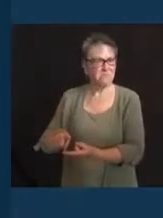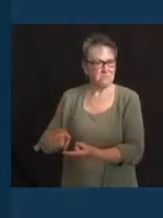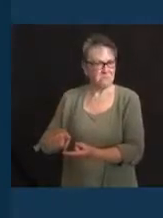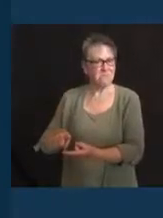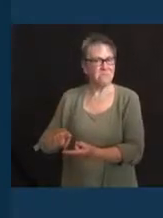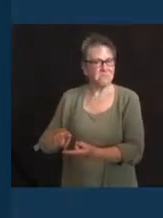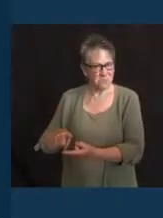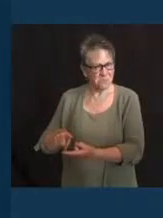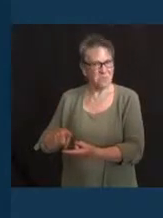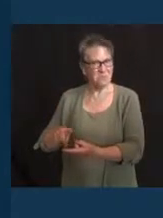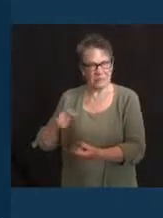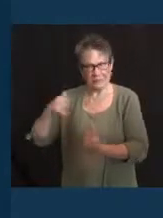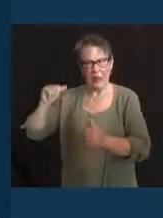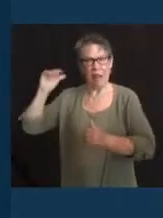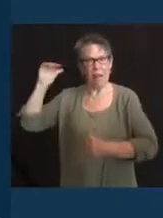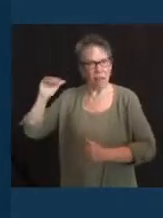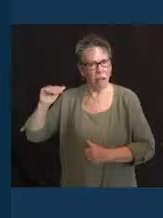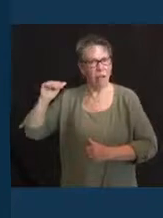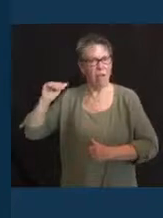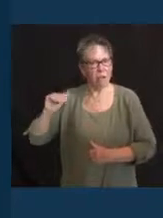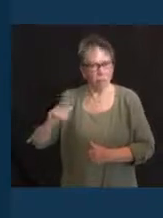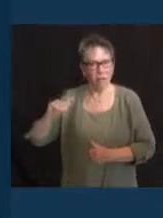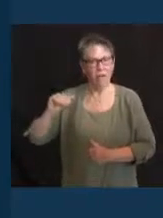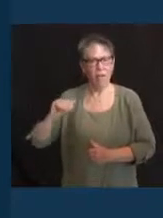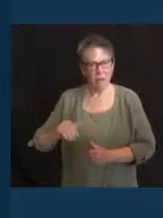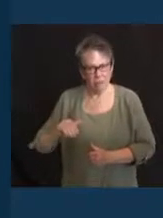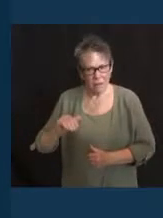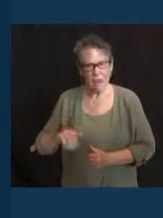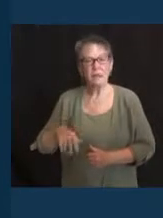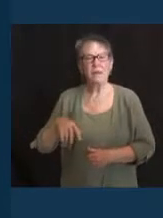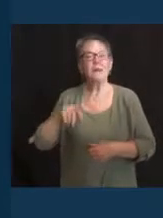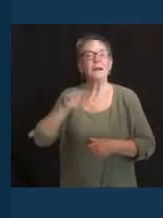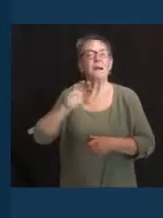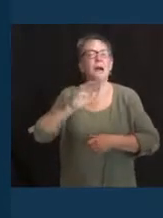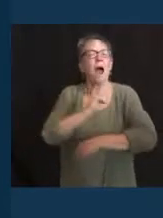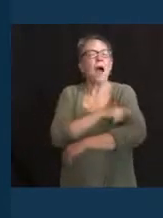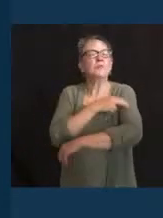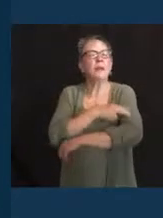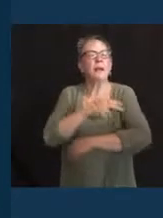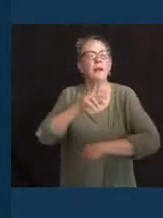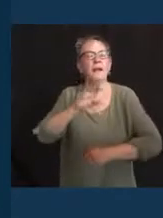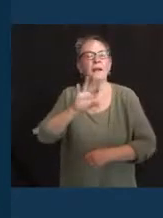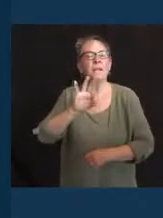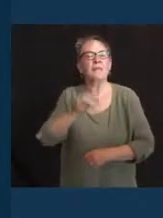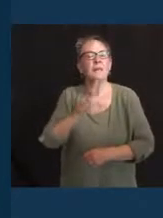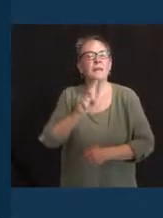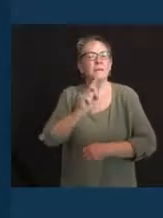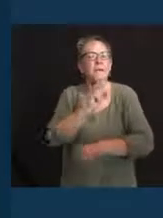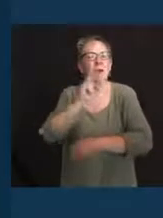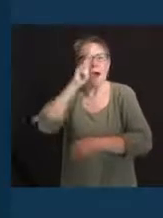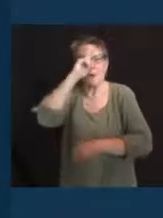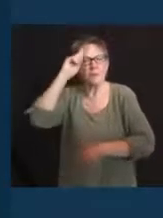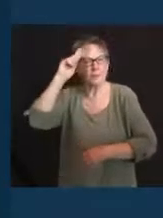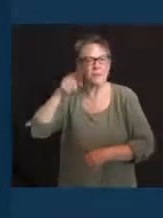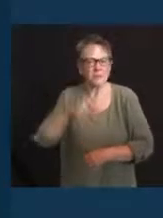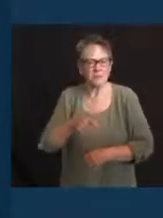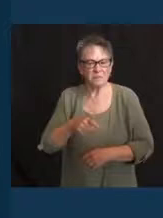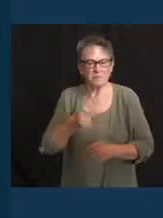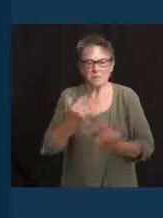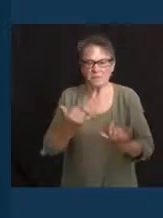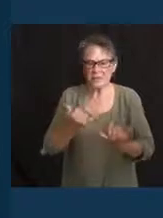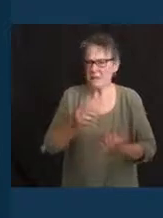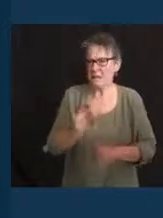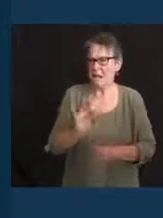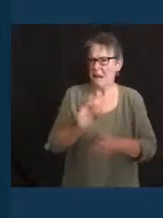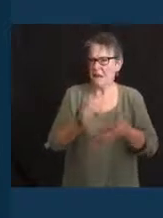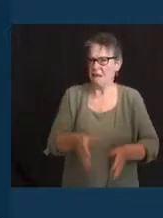stations has decreased to 9. This is the breakdown of hospitalizations by region. The number of patients reported in either critical or